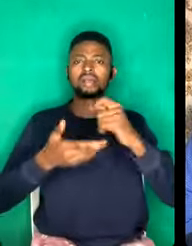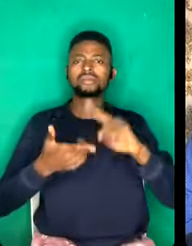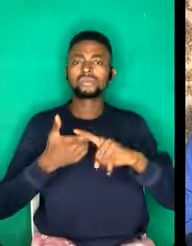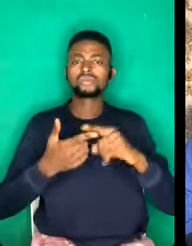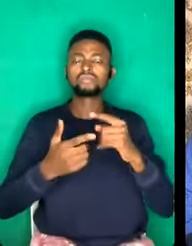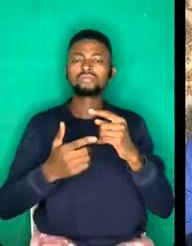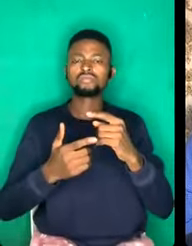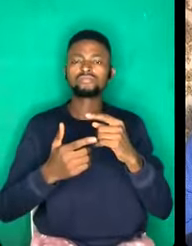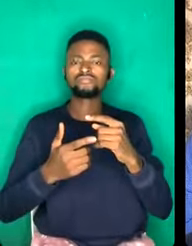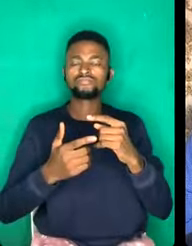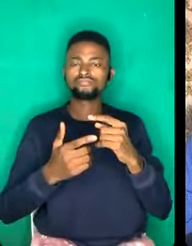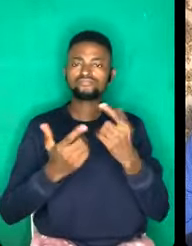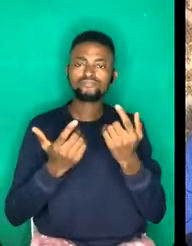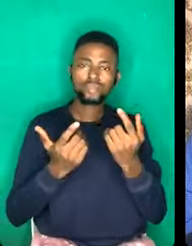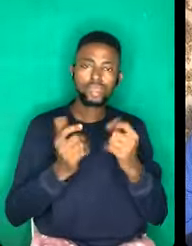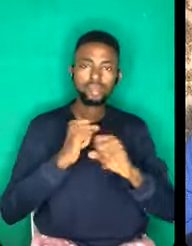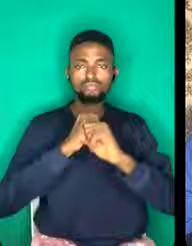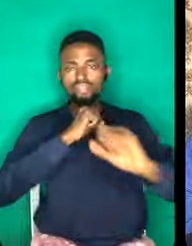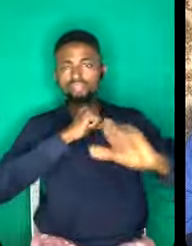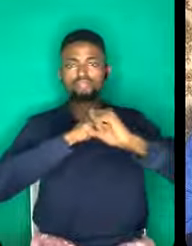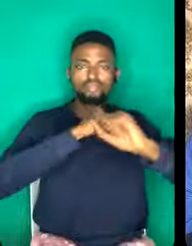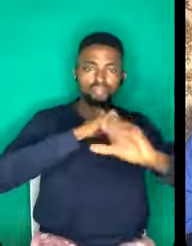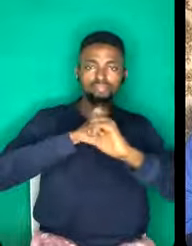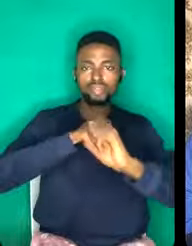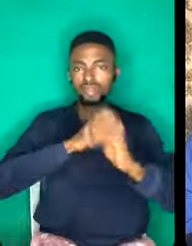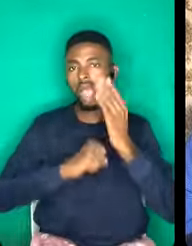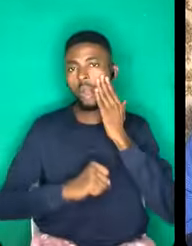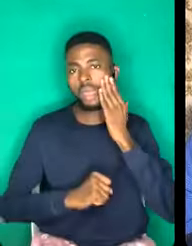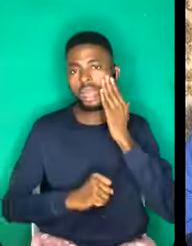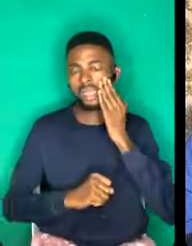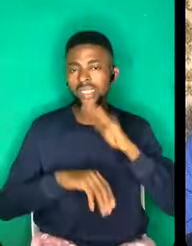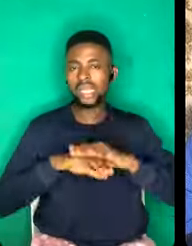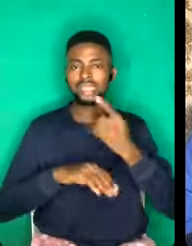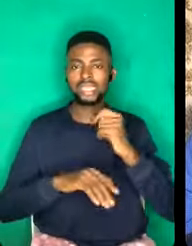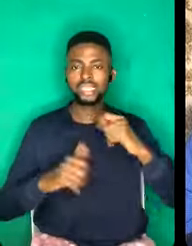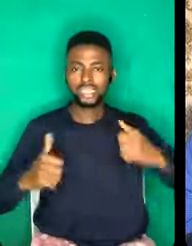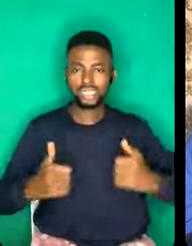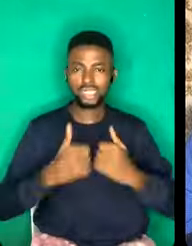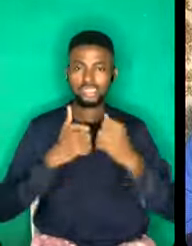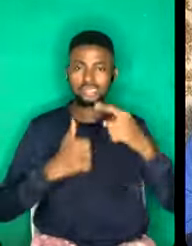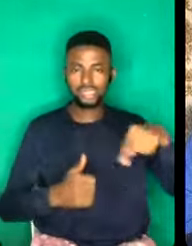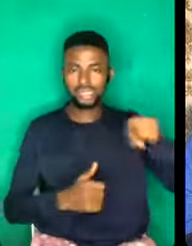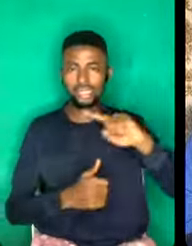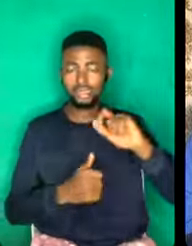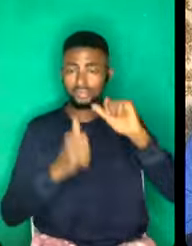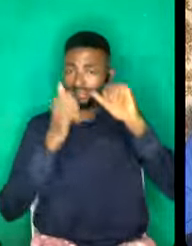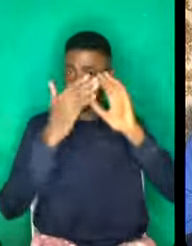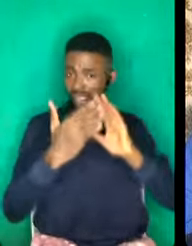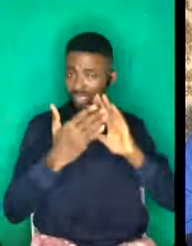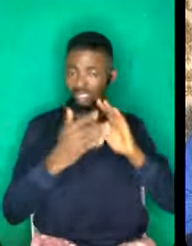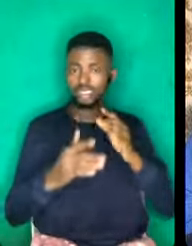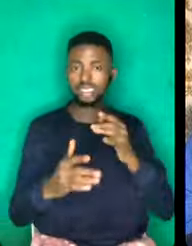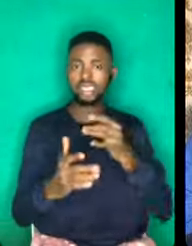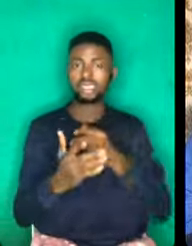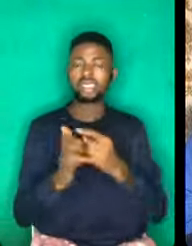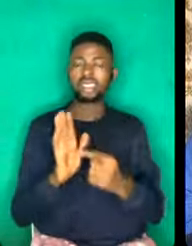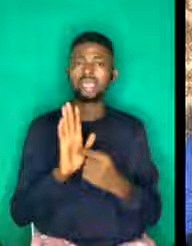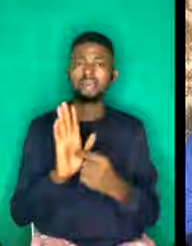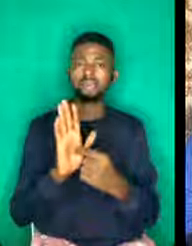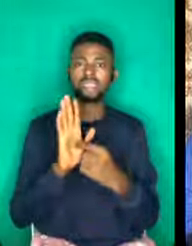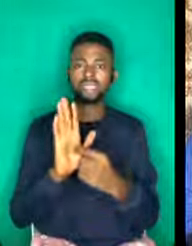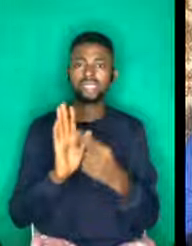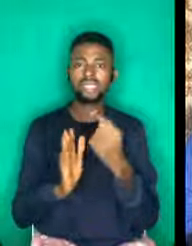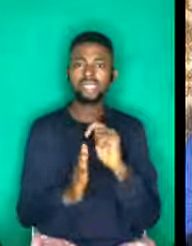awareness on the challenges they face. It emphasizes the right